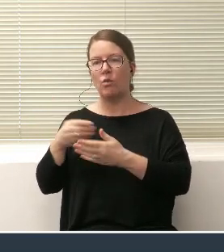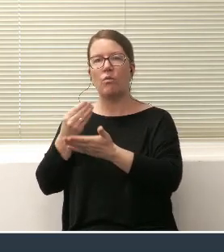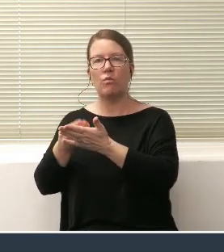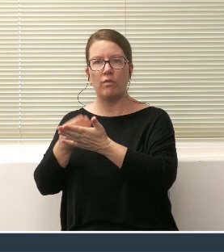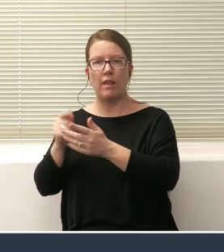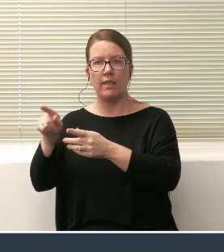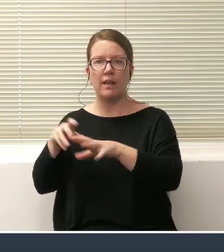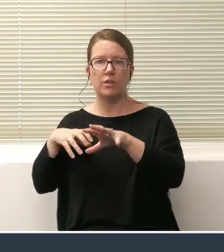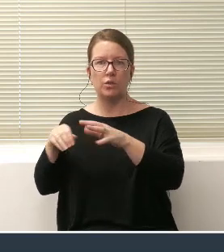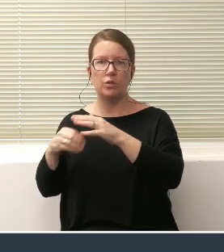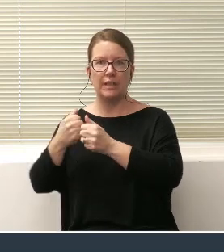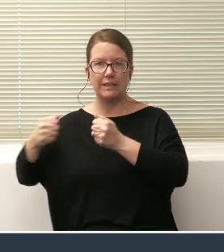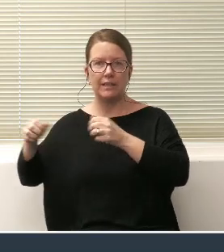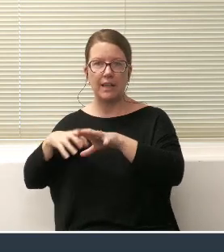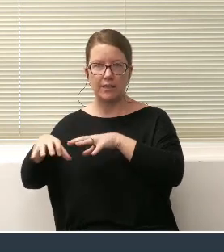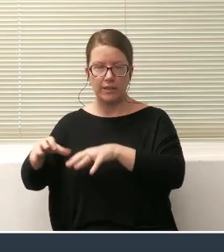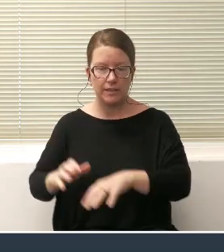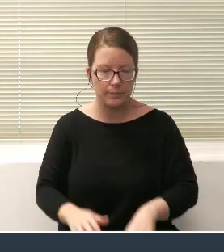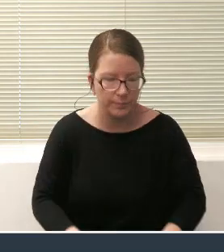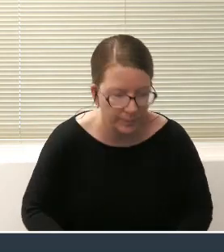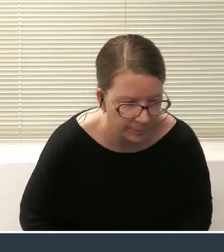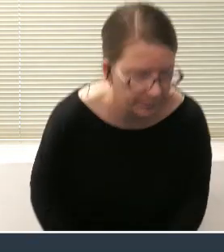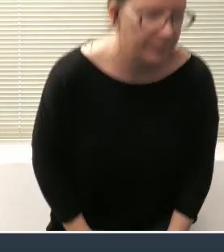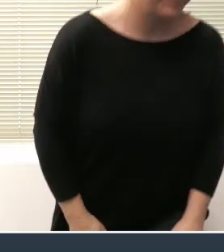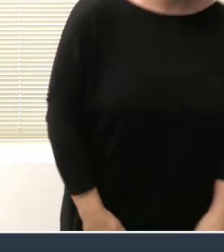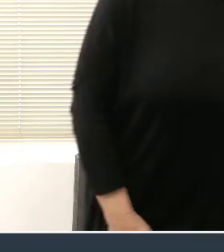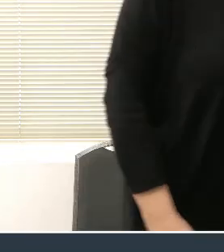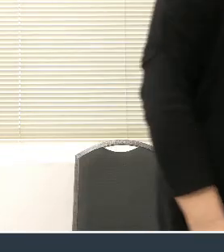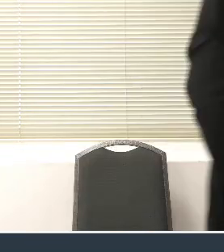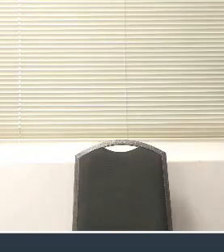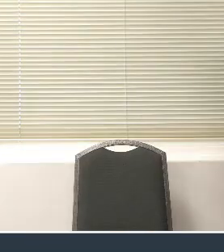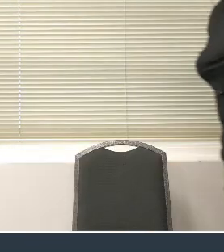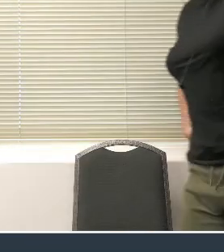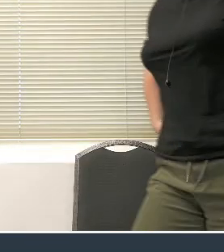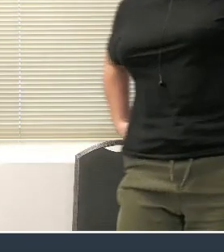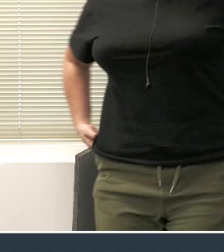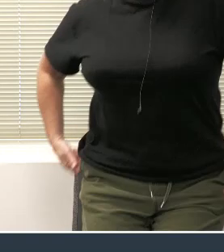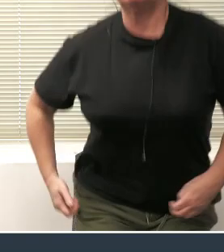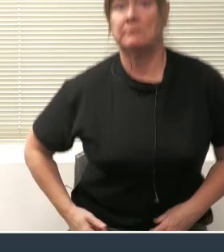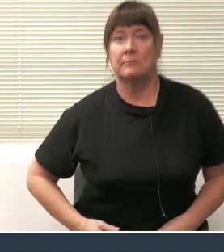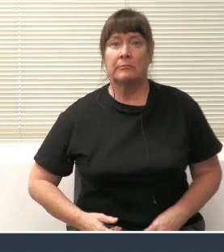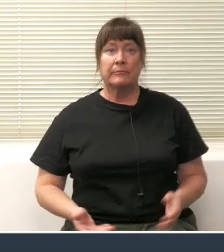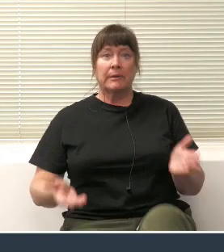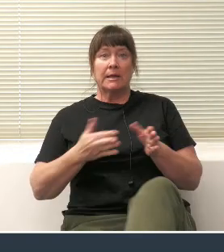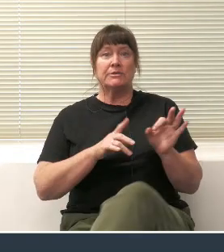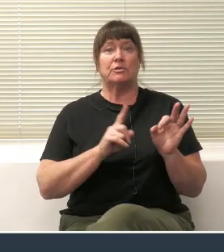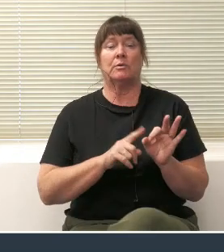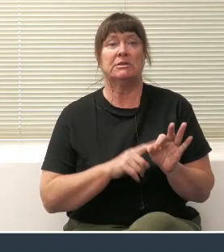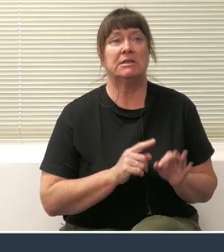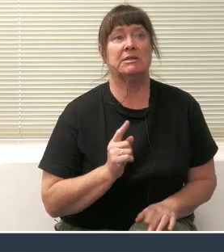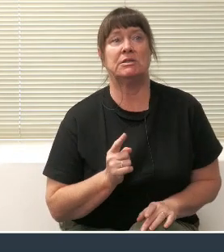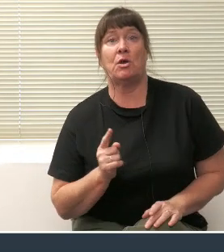fund that. Supplementary question, I suppose, would there be any part of this first